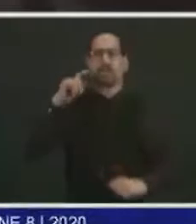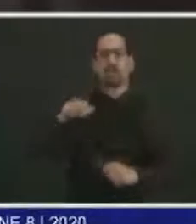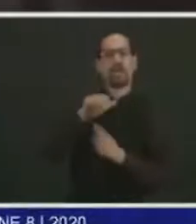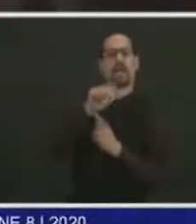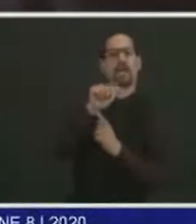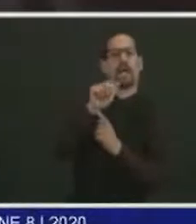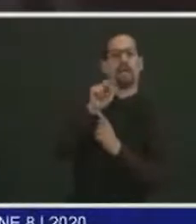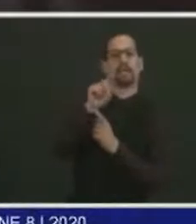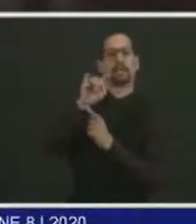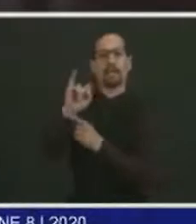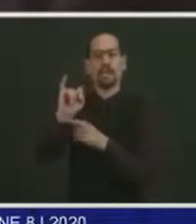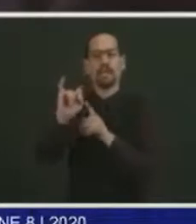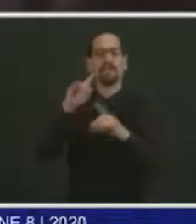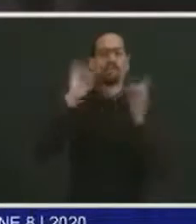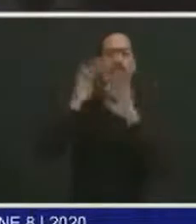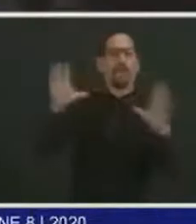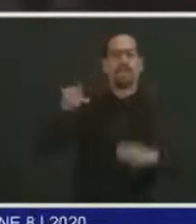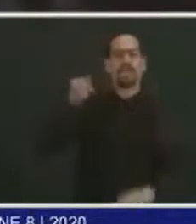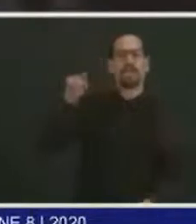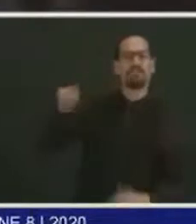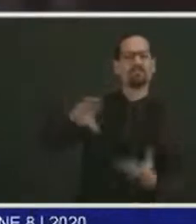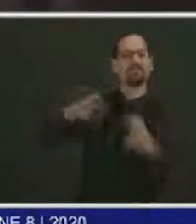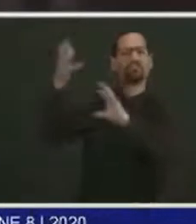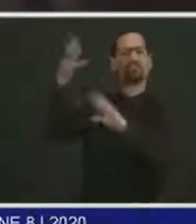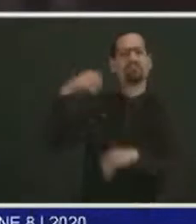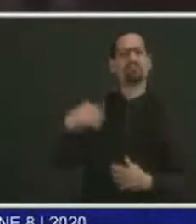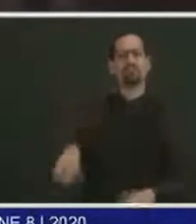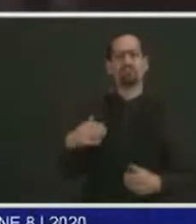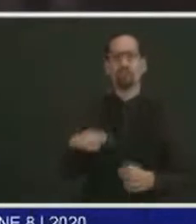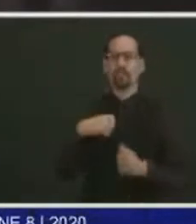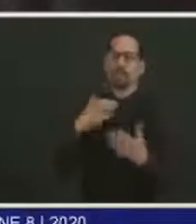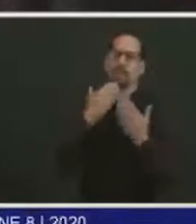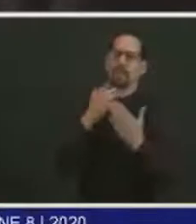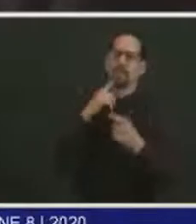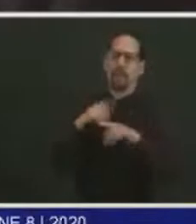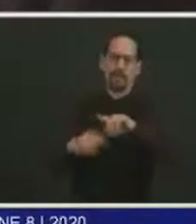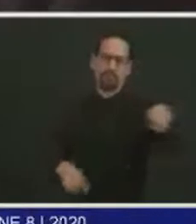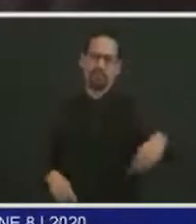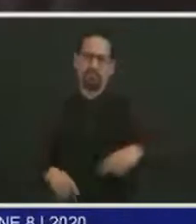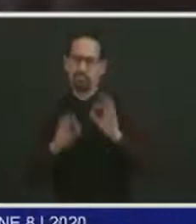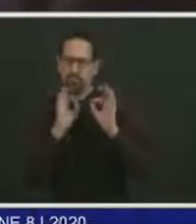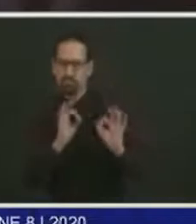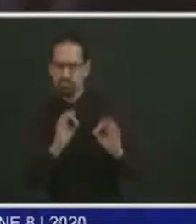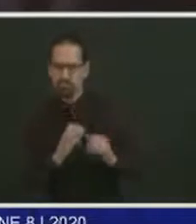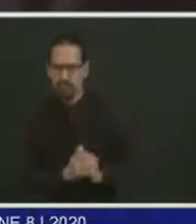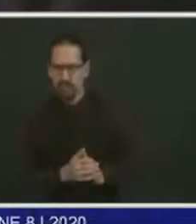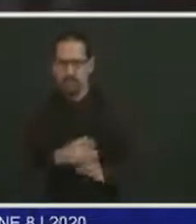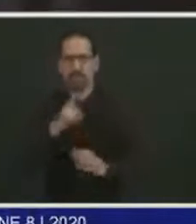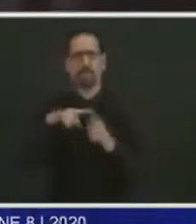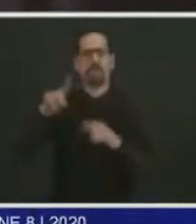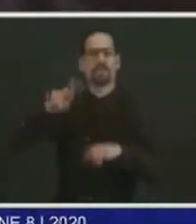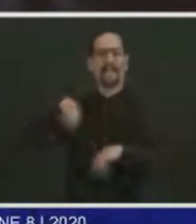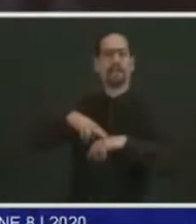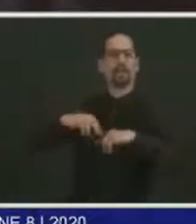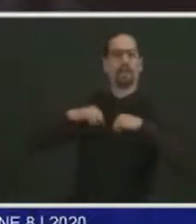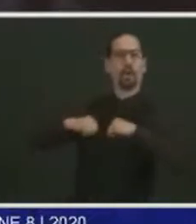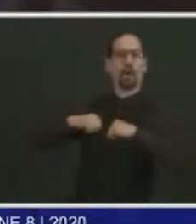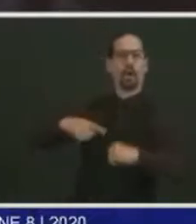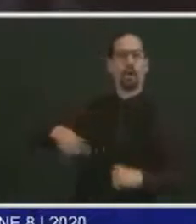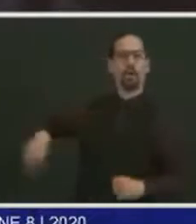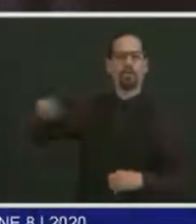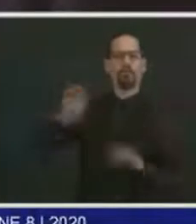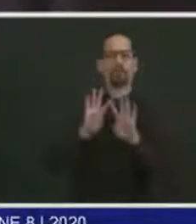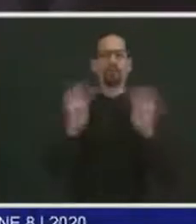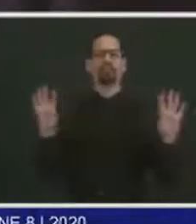of law enforcement and the National Guard who exercised discipline and restraint